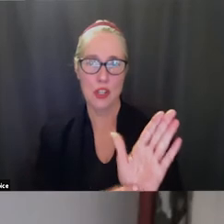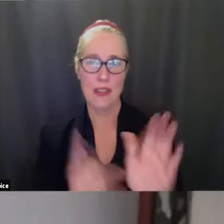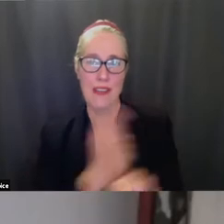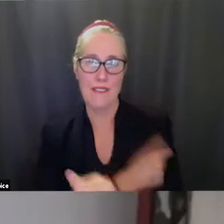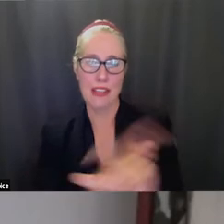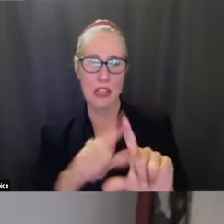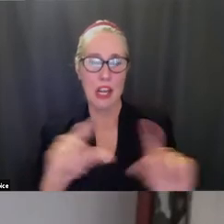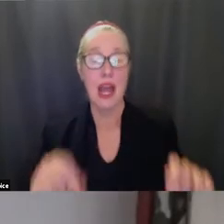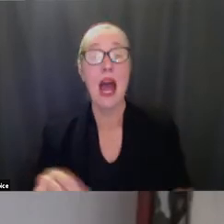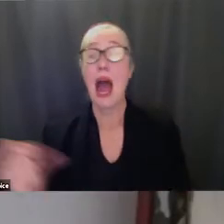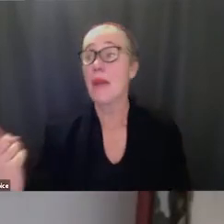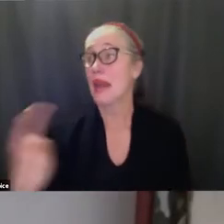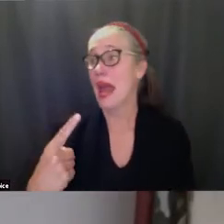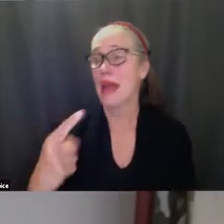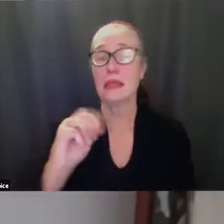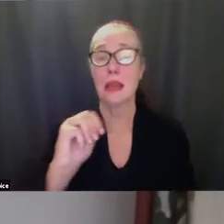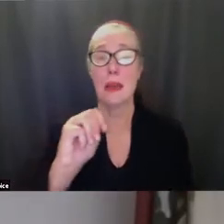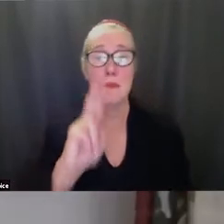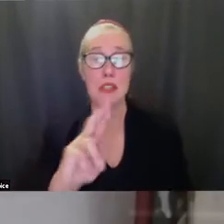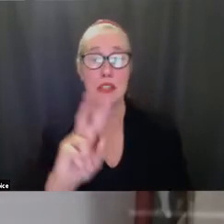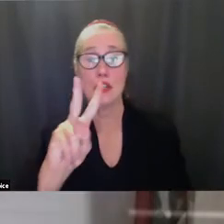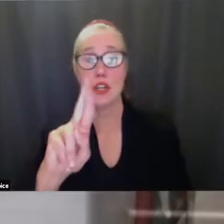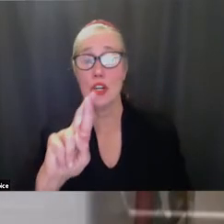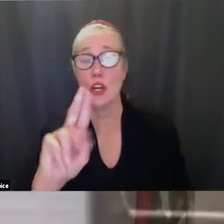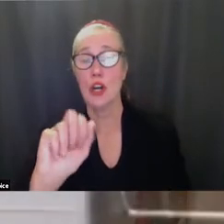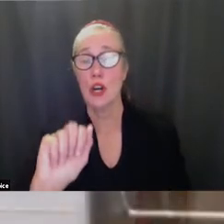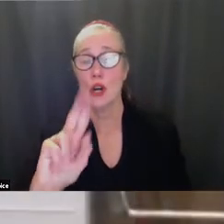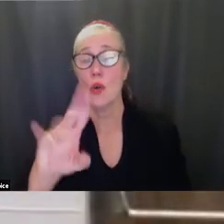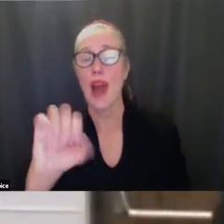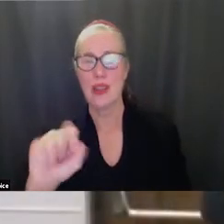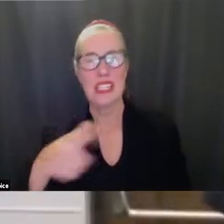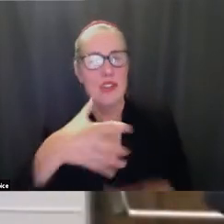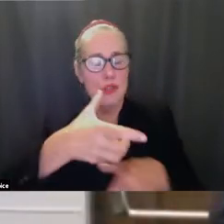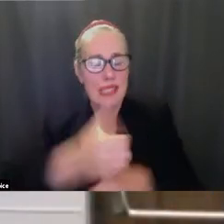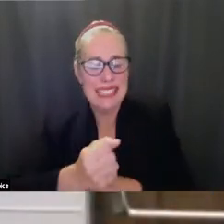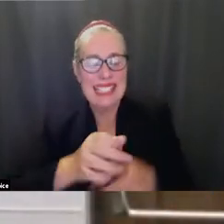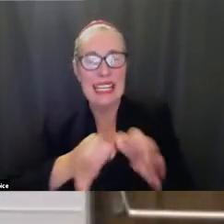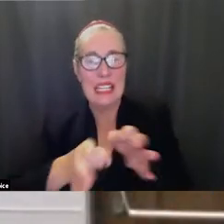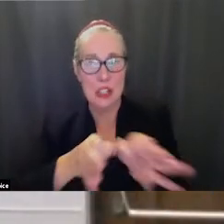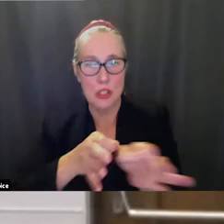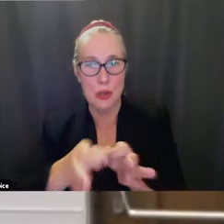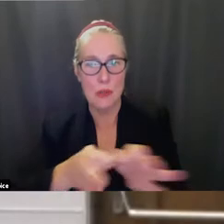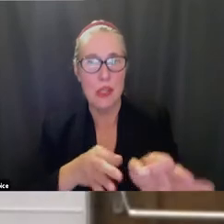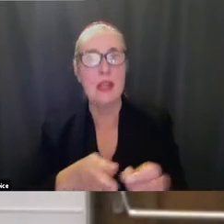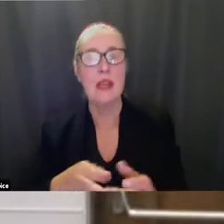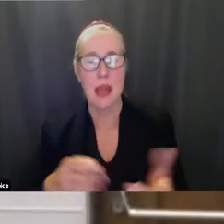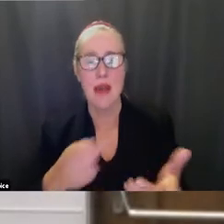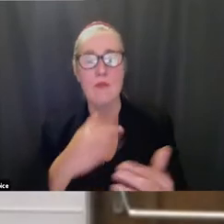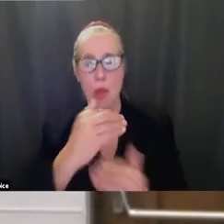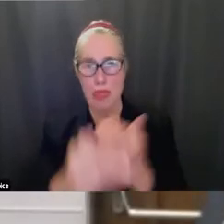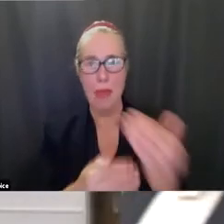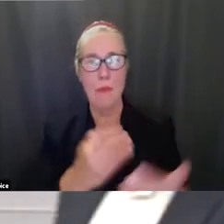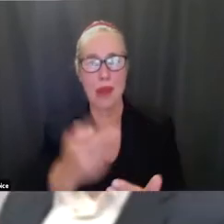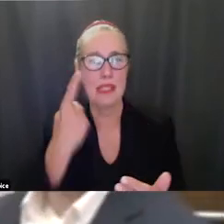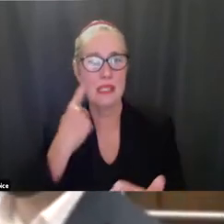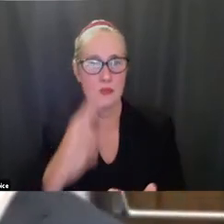rouse to come up and give you a very succinct description of what the process is